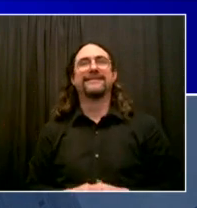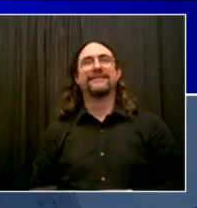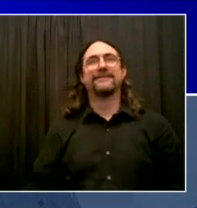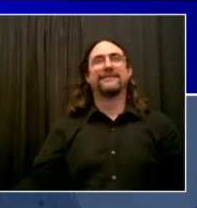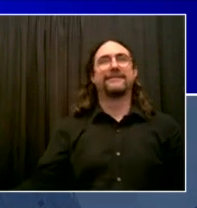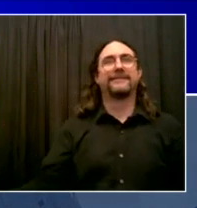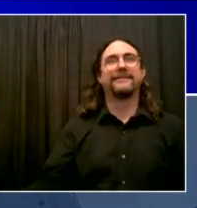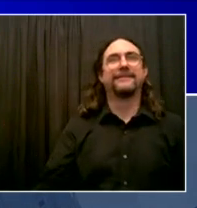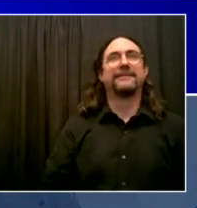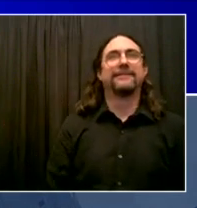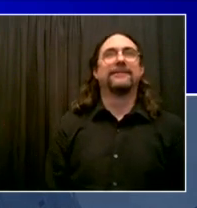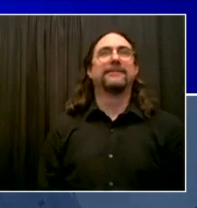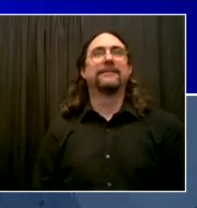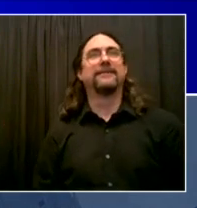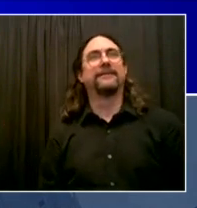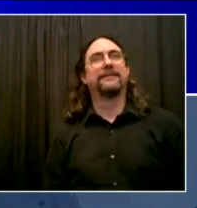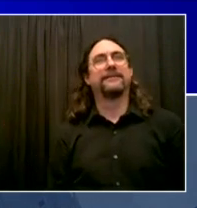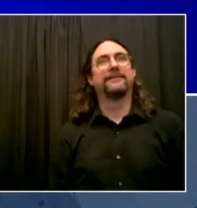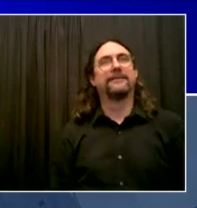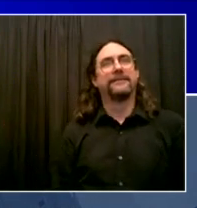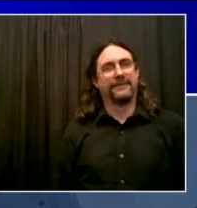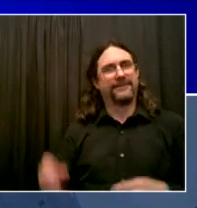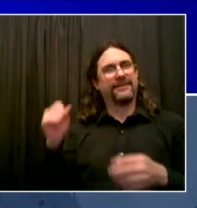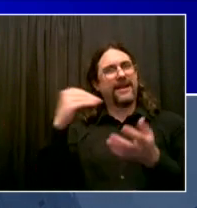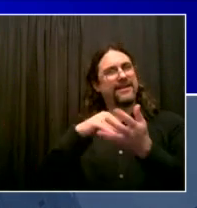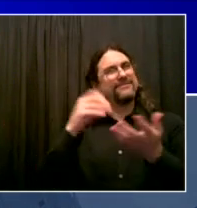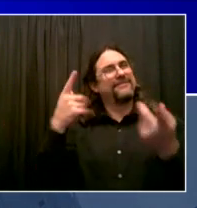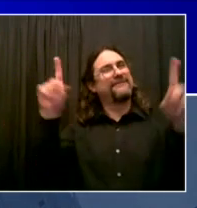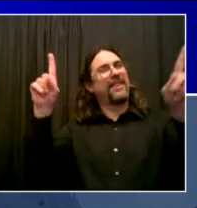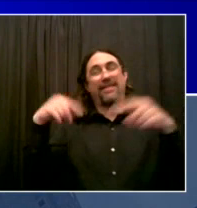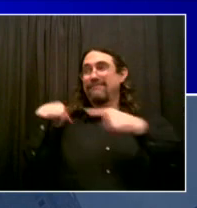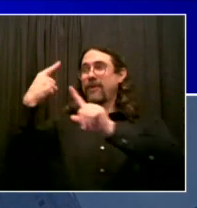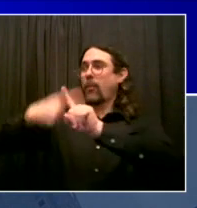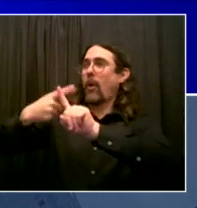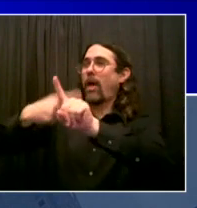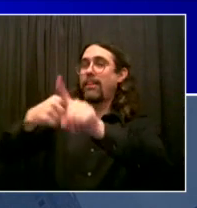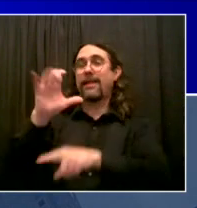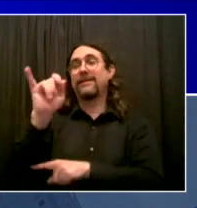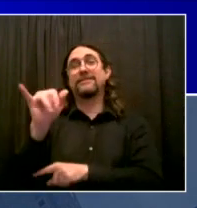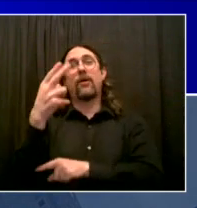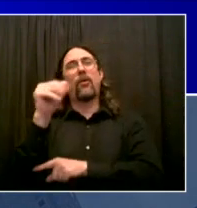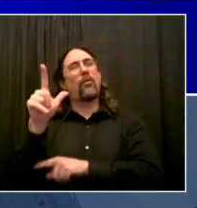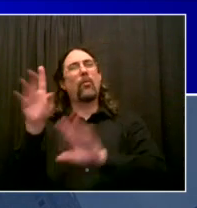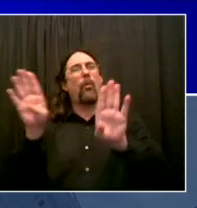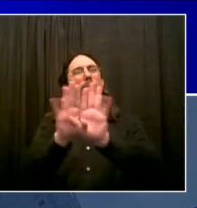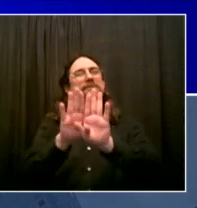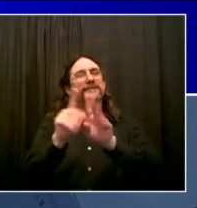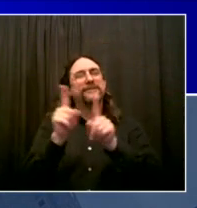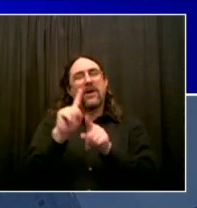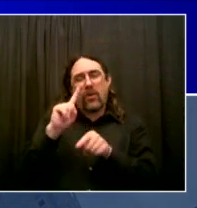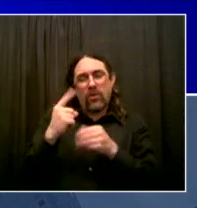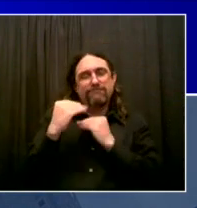together, we get more done for the people. So we see the comeback in full